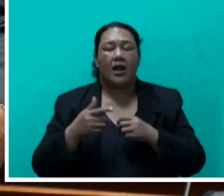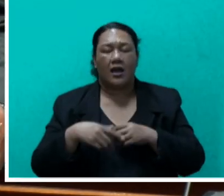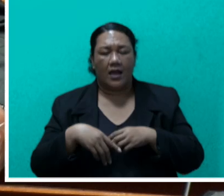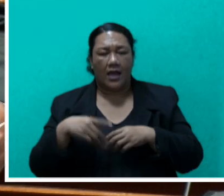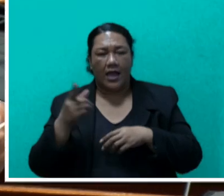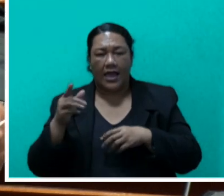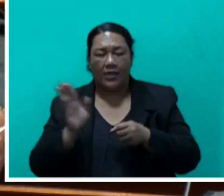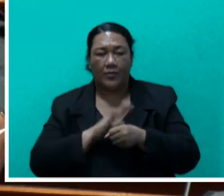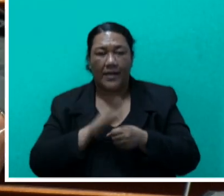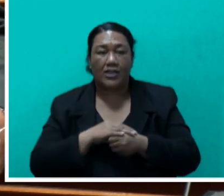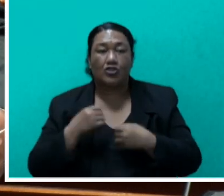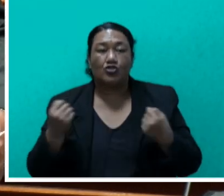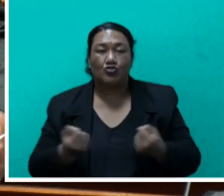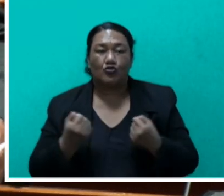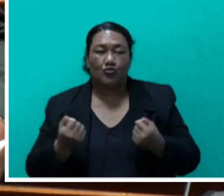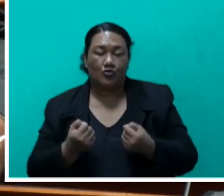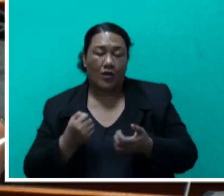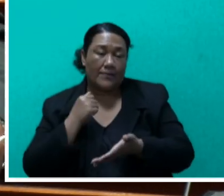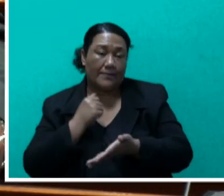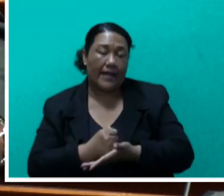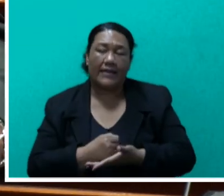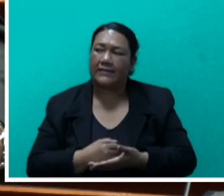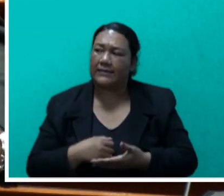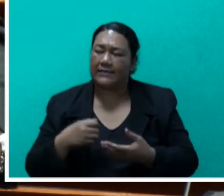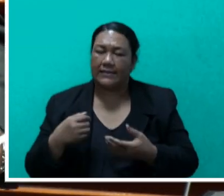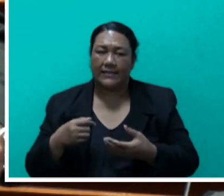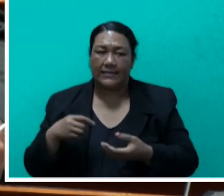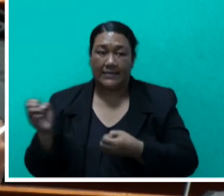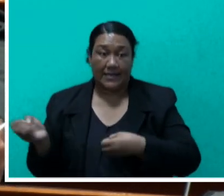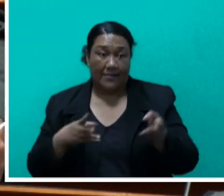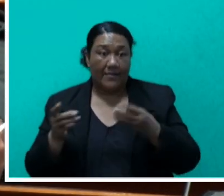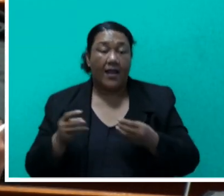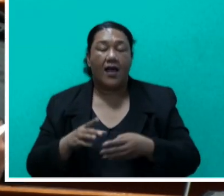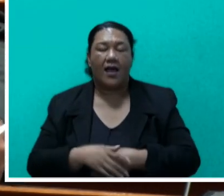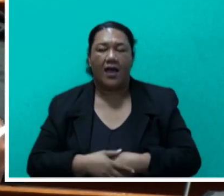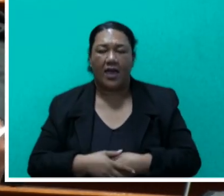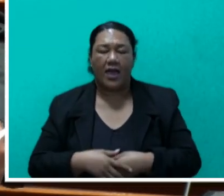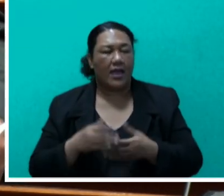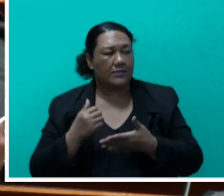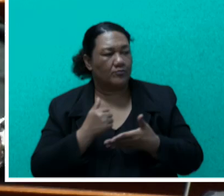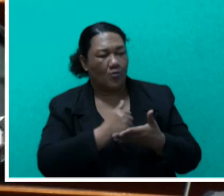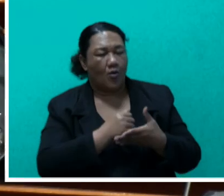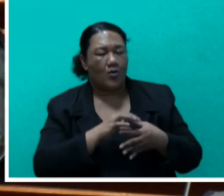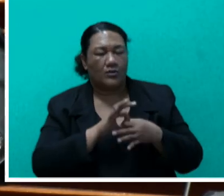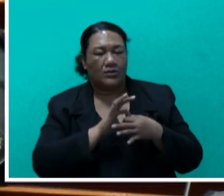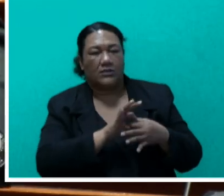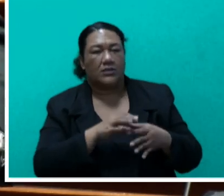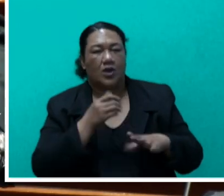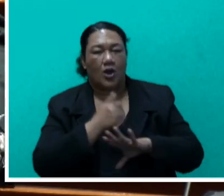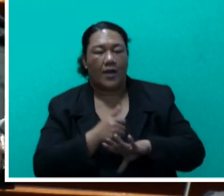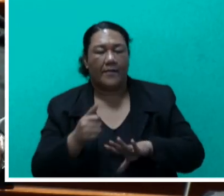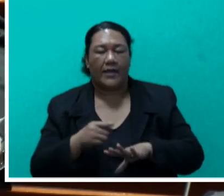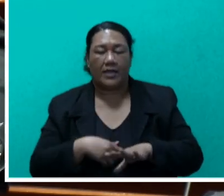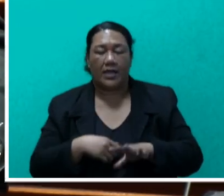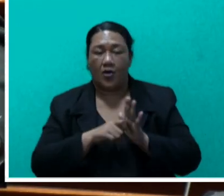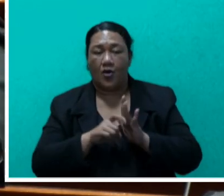their over-dependence towards government assistance. Mr. Speaker, in the 2023-2024 financial year, the rural